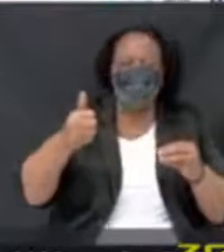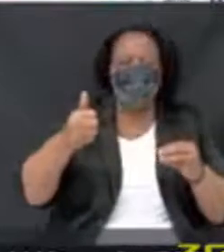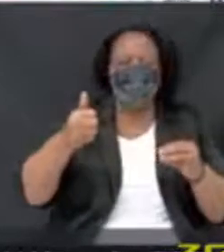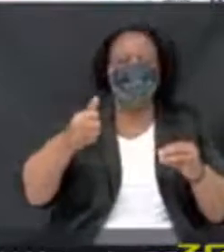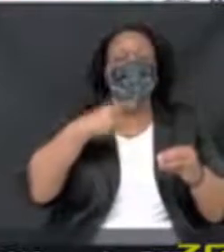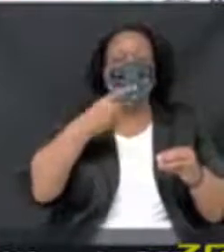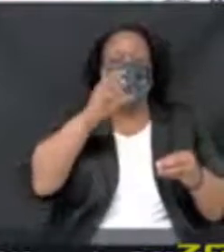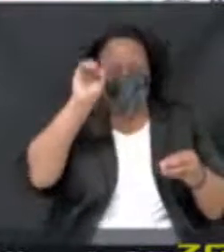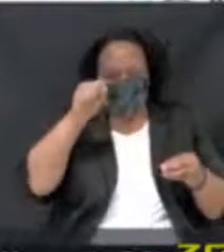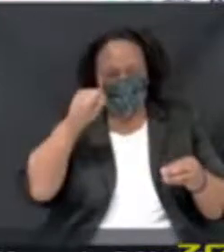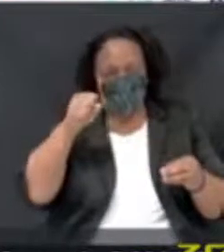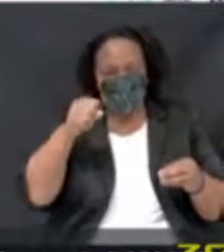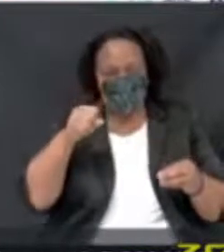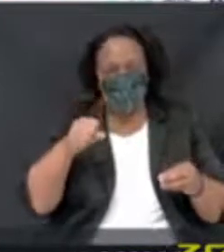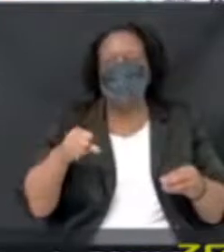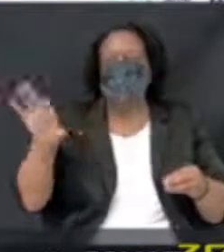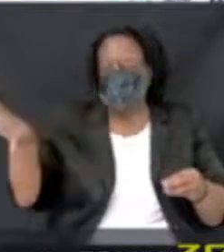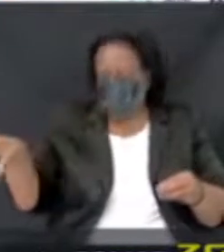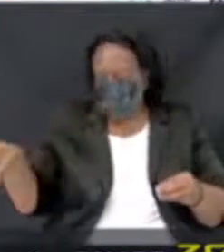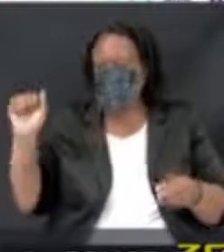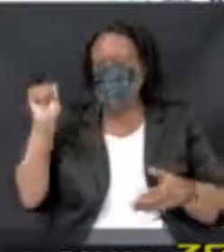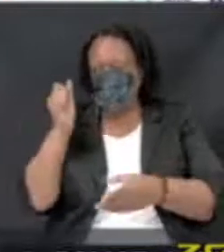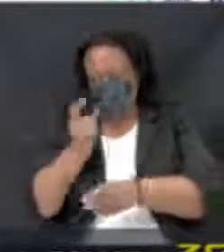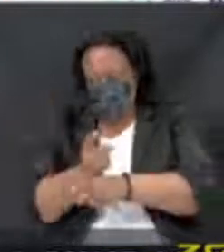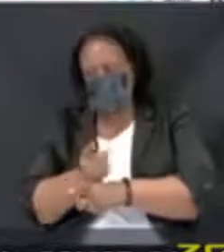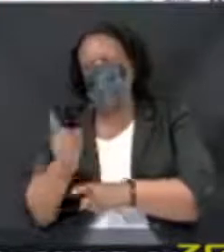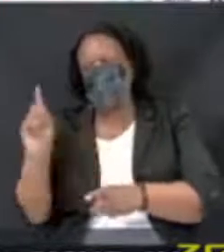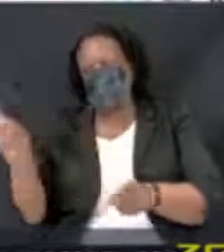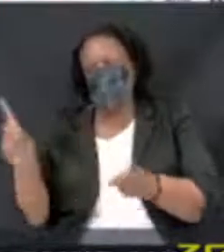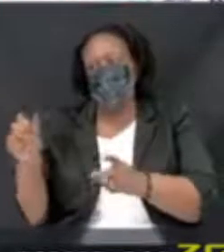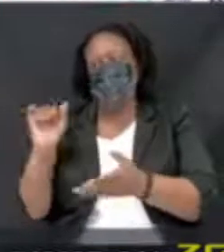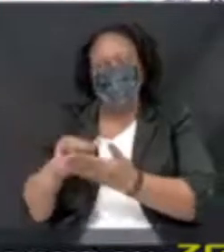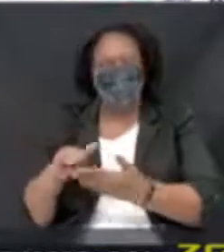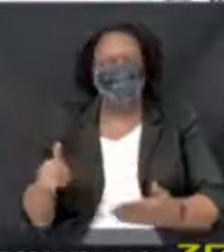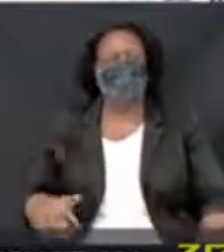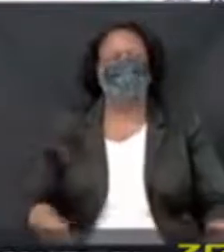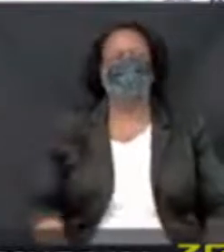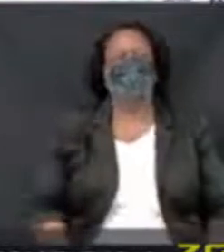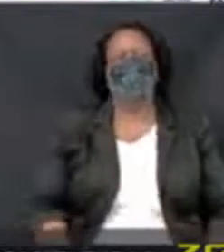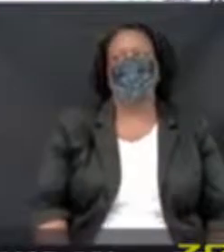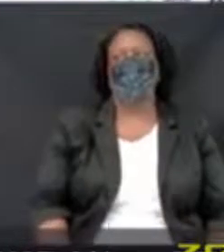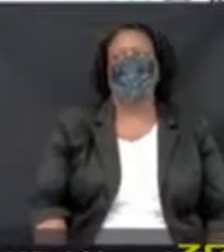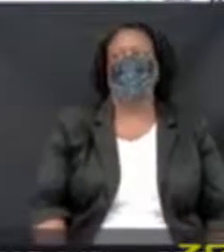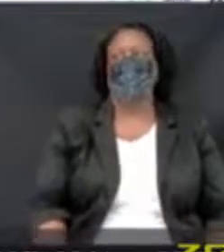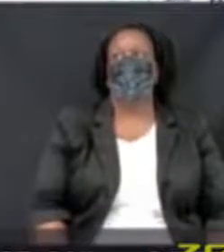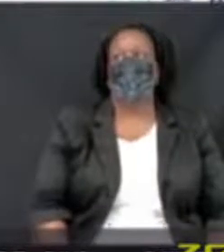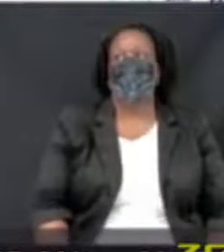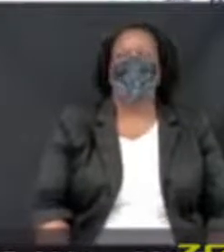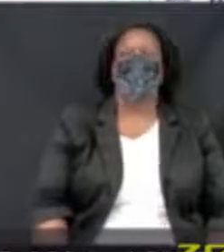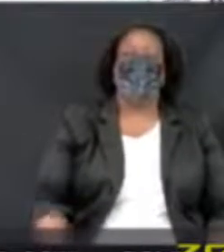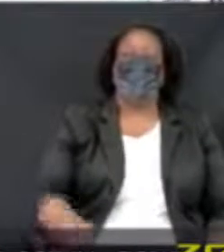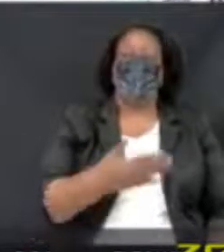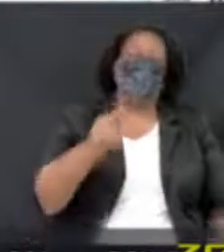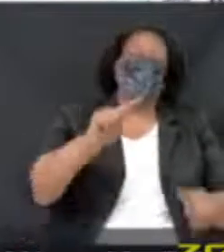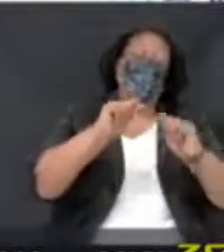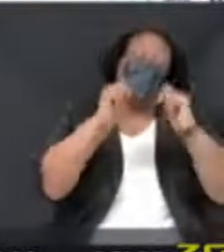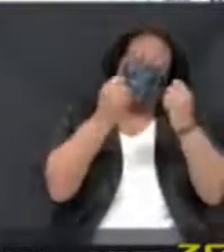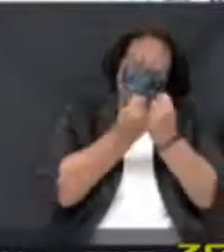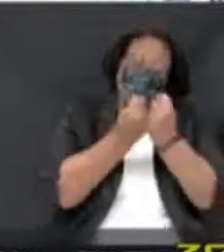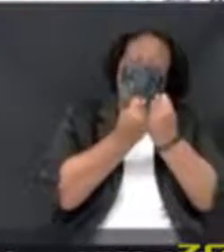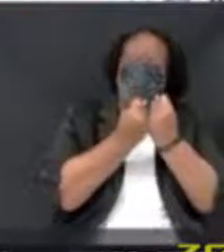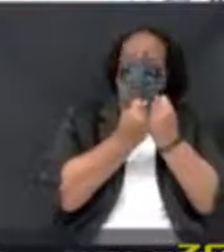then submitted to the Mitigation Council chairs, the Honorable Attorney General, as well as the Honorable Wendy Phipps, who will